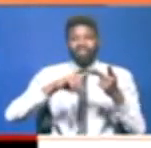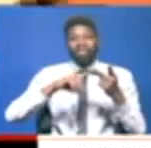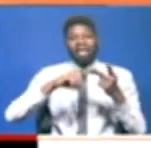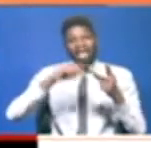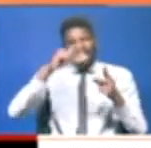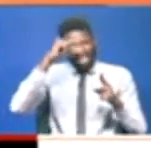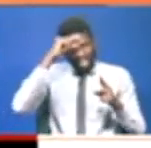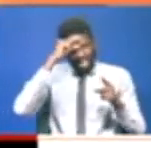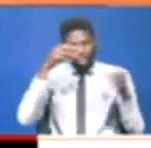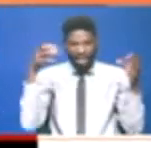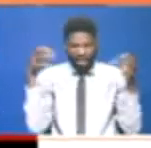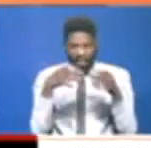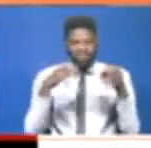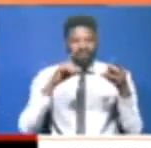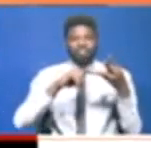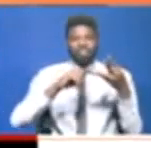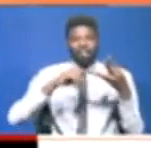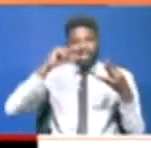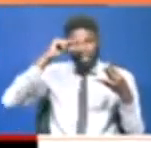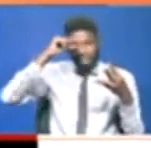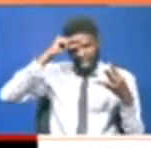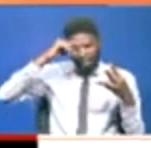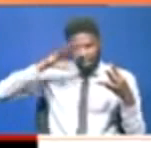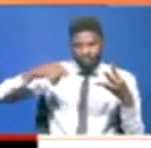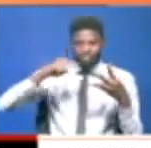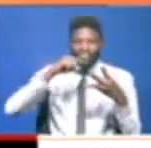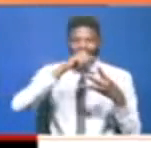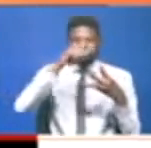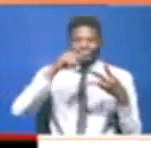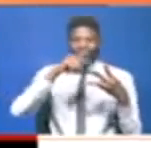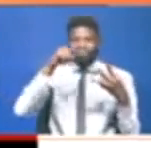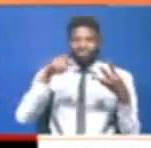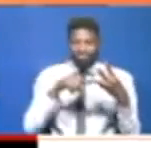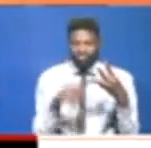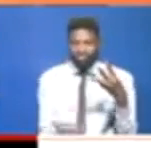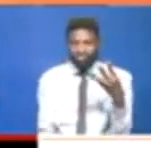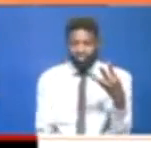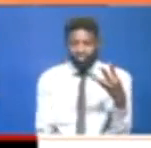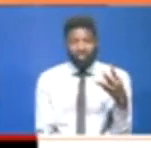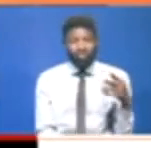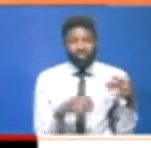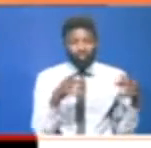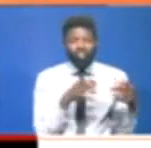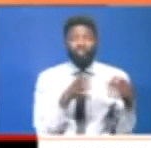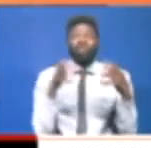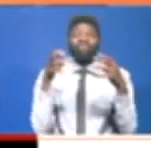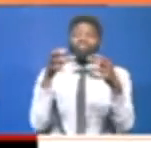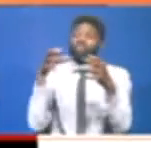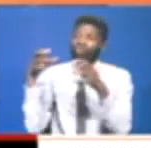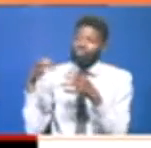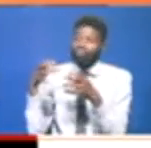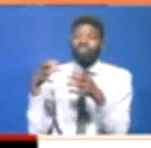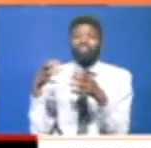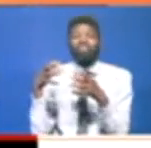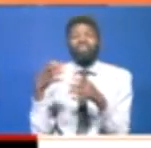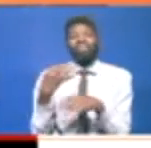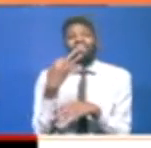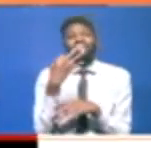and then you have the county government. Yeah. In these three categories, who is worst affected?